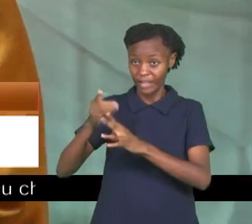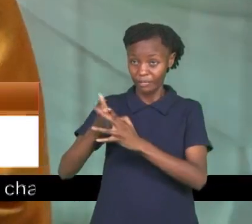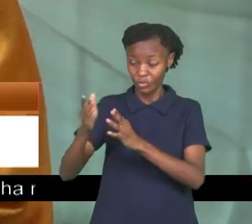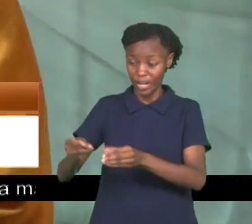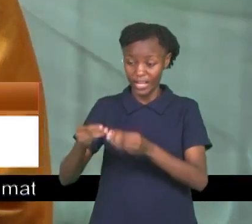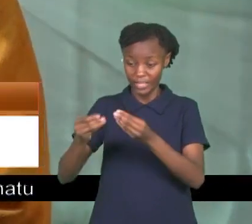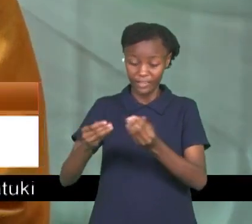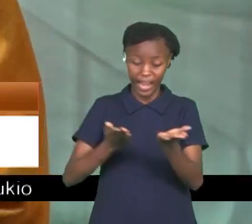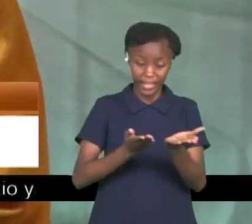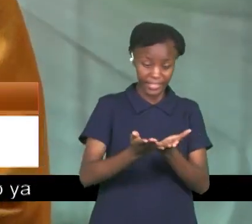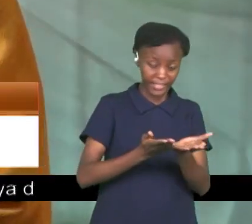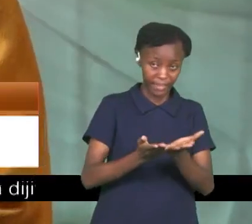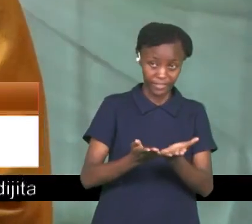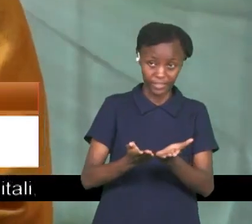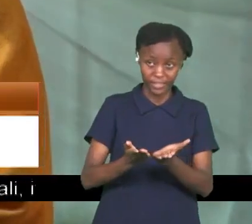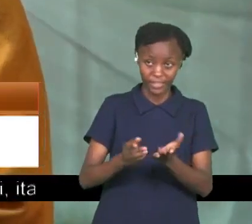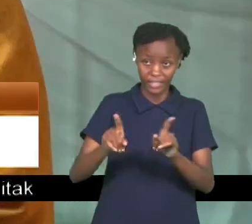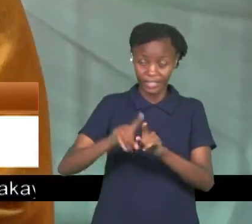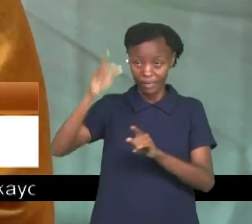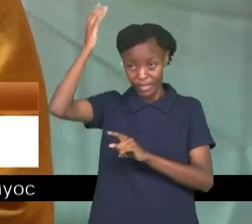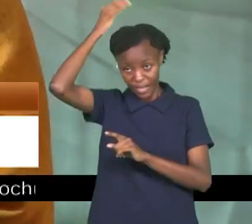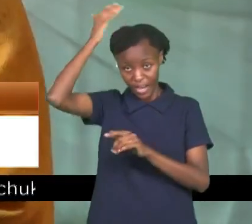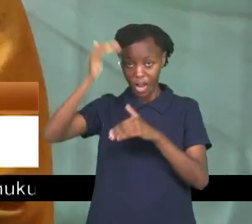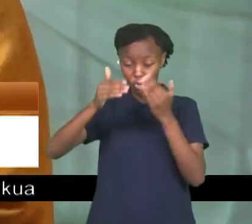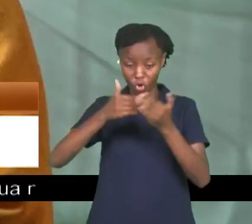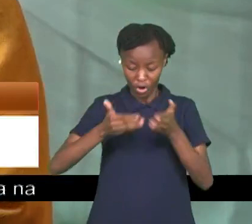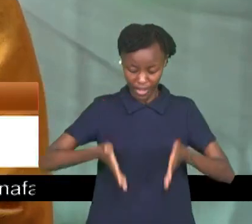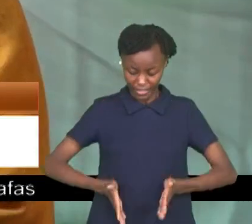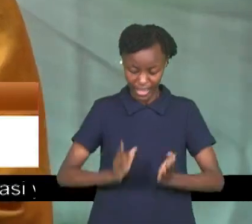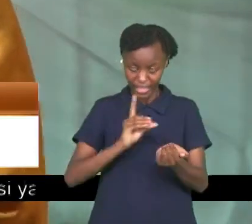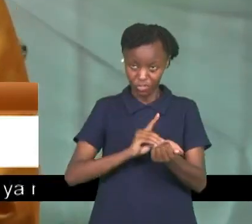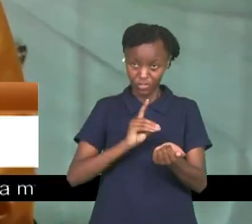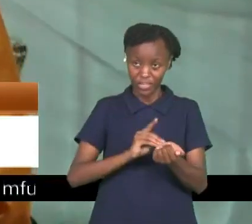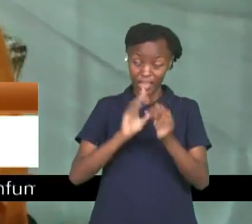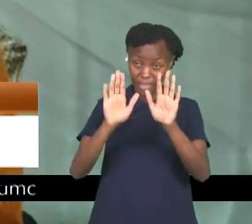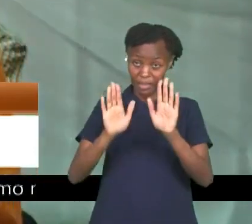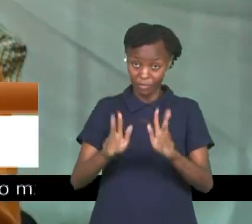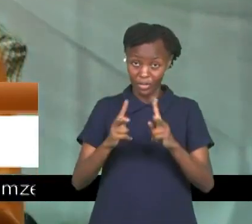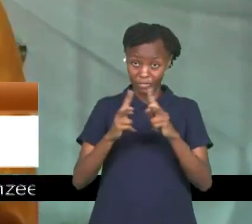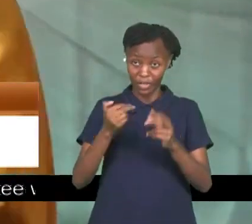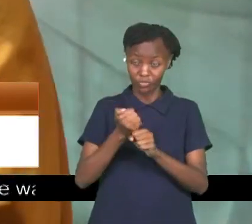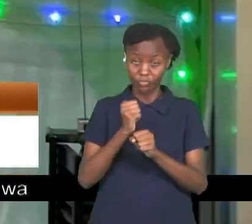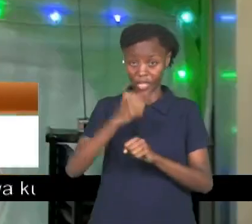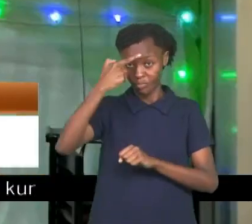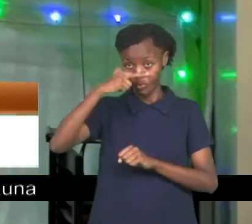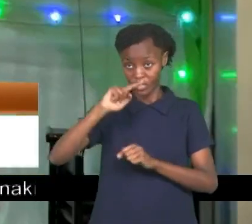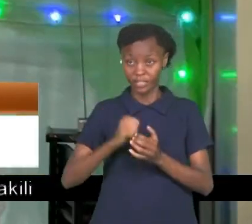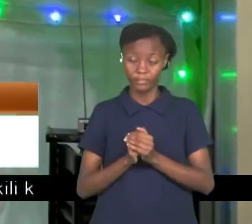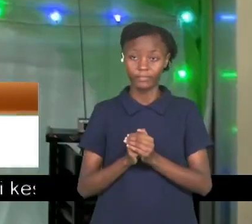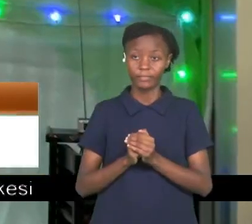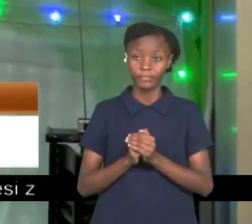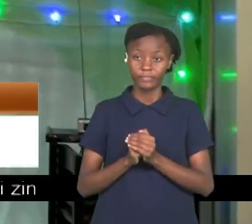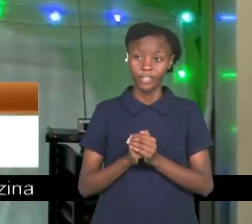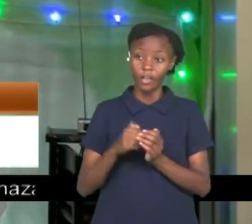health workers in general and nurses and midwives in particular poses a major challenge to policy makers in our country. We always see